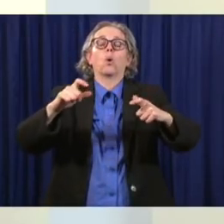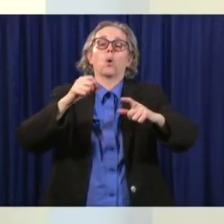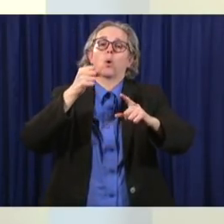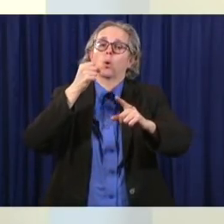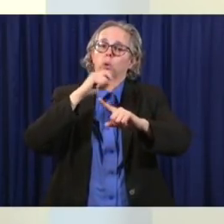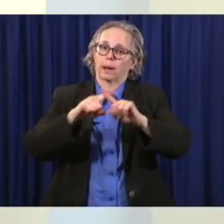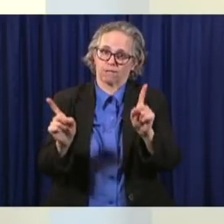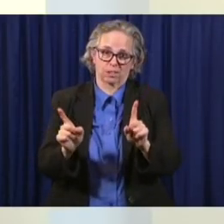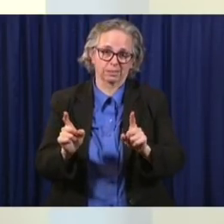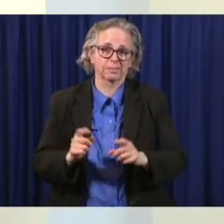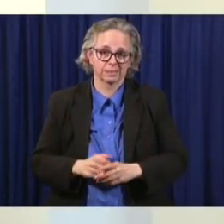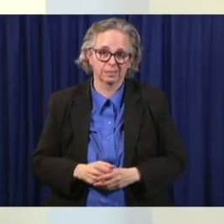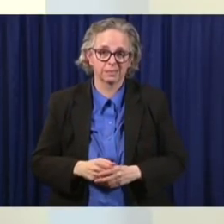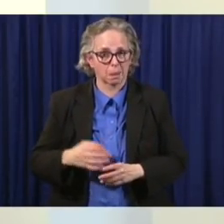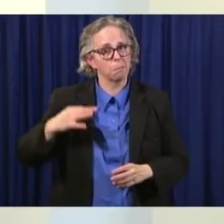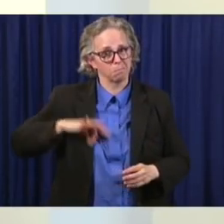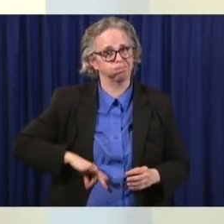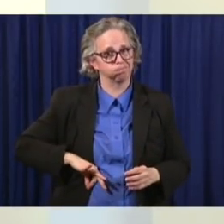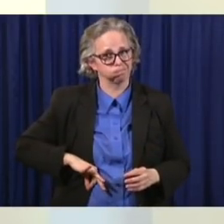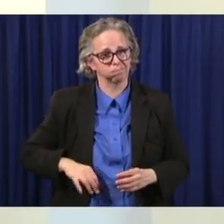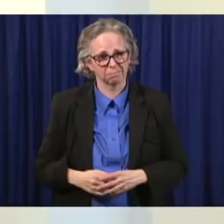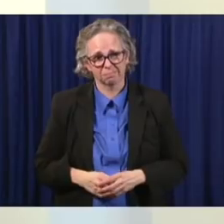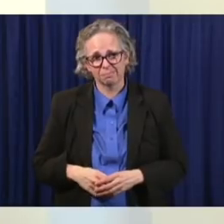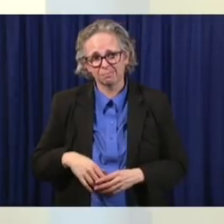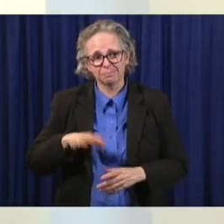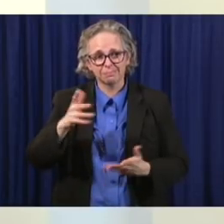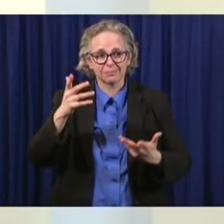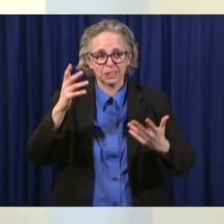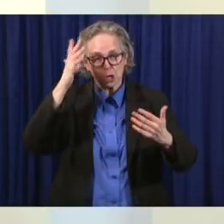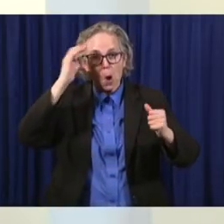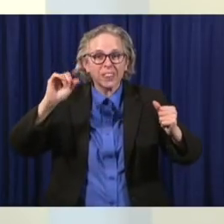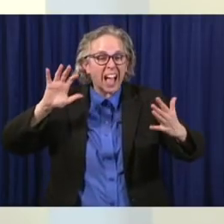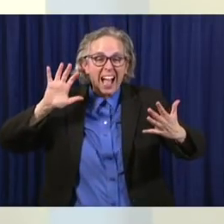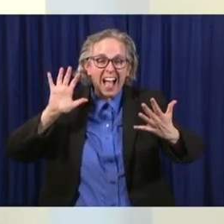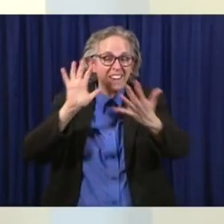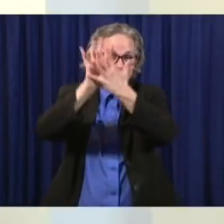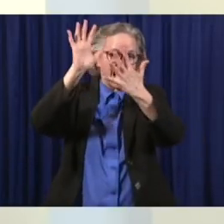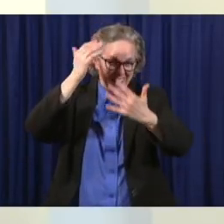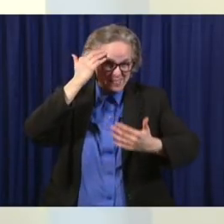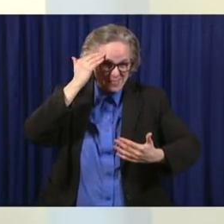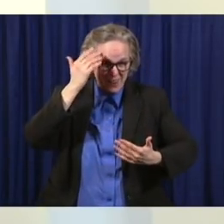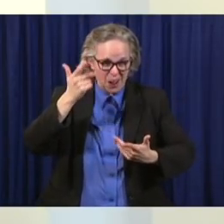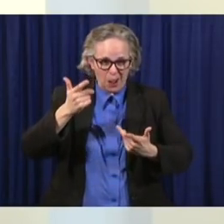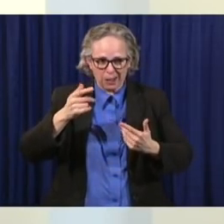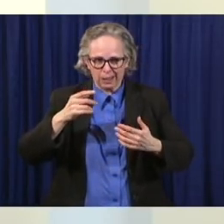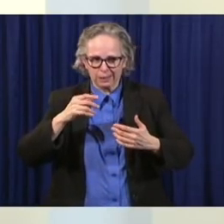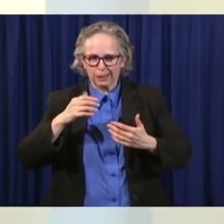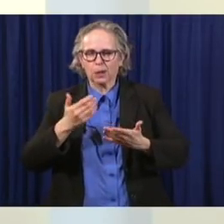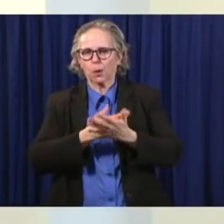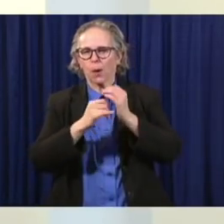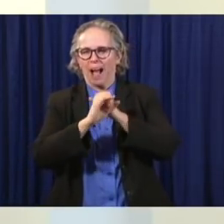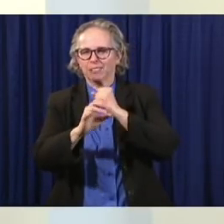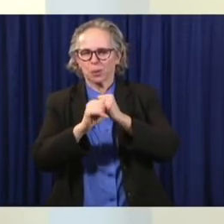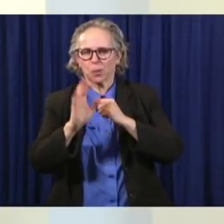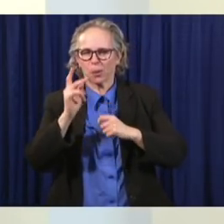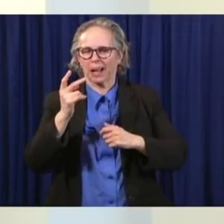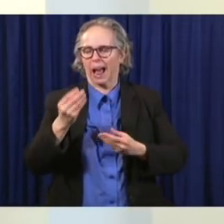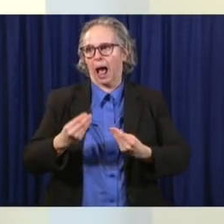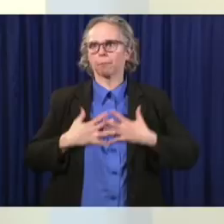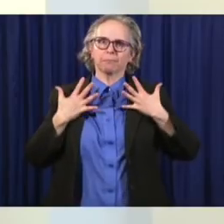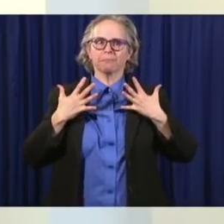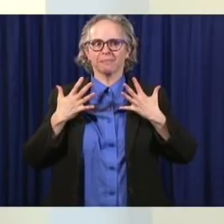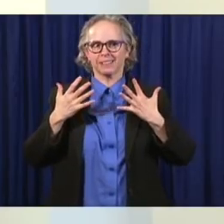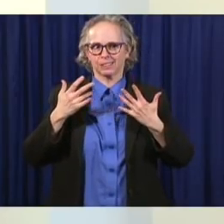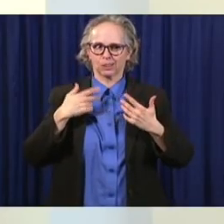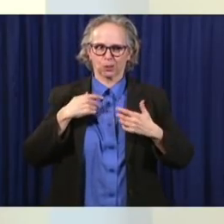of, I'm thinking of it as a high five, and we have some new advertising coming out to help inspire all of us to kind of rock this and not just take